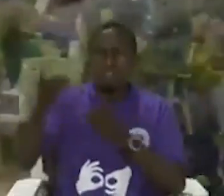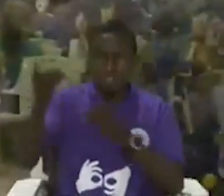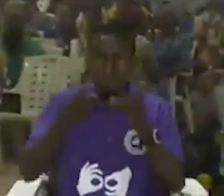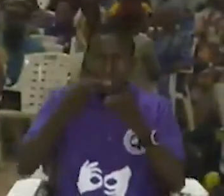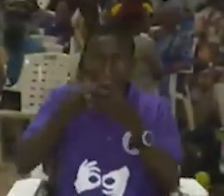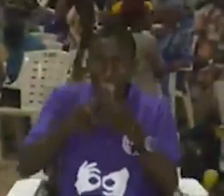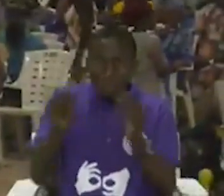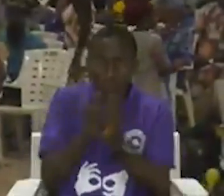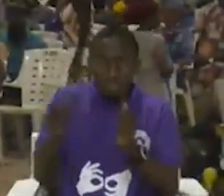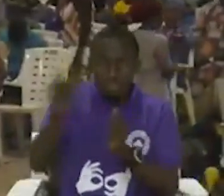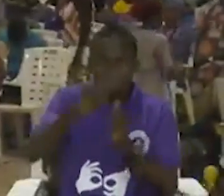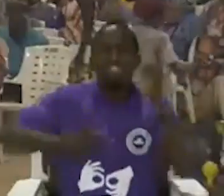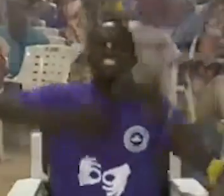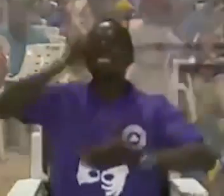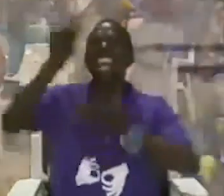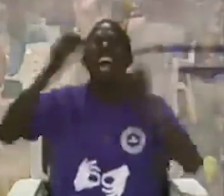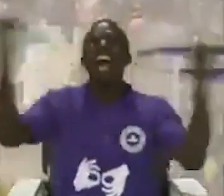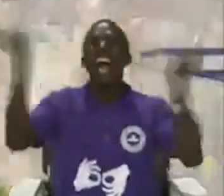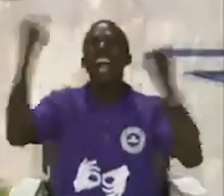go ahead and shout hallelujah.